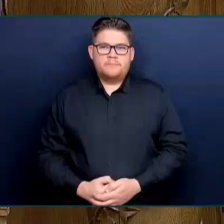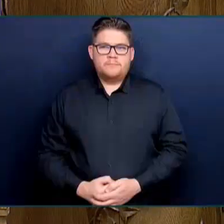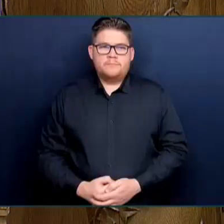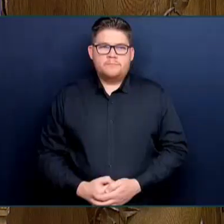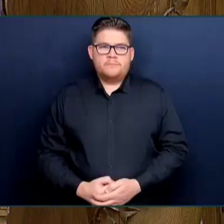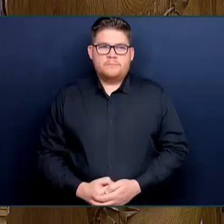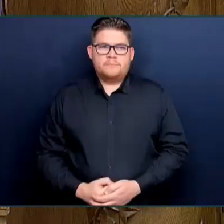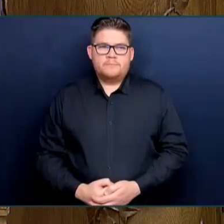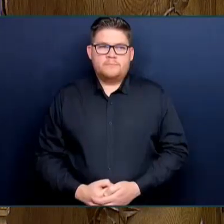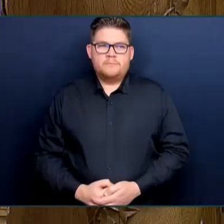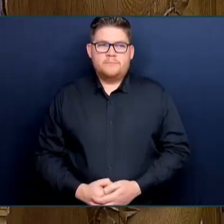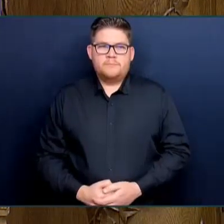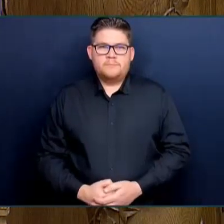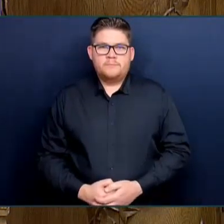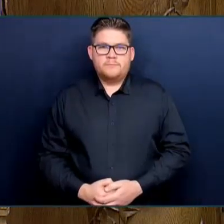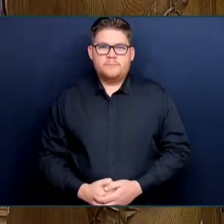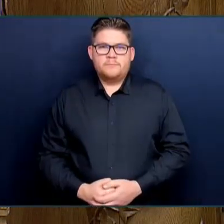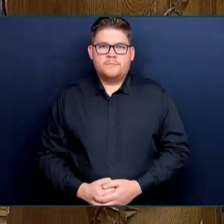Member for Abbotsford West.